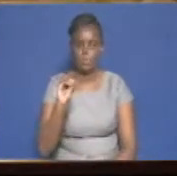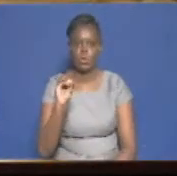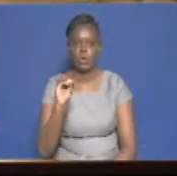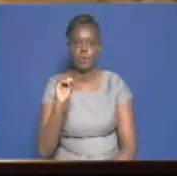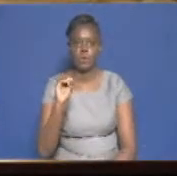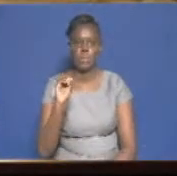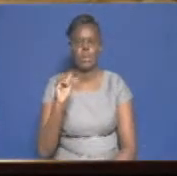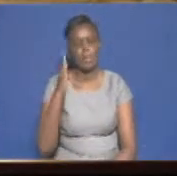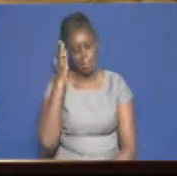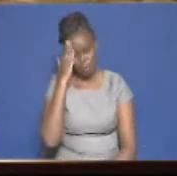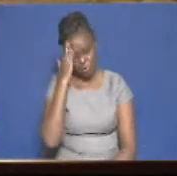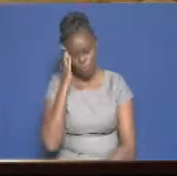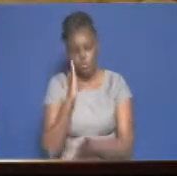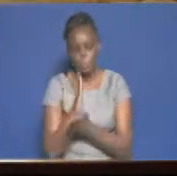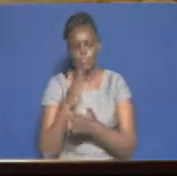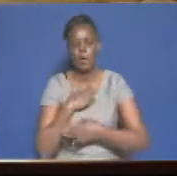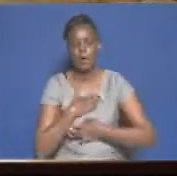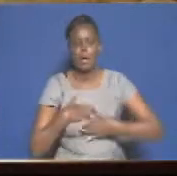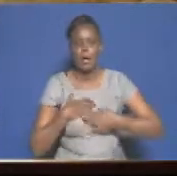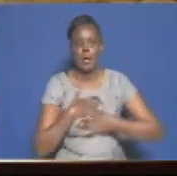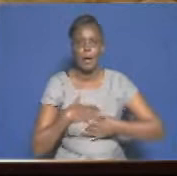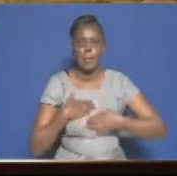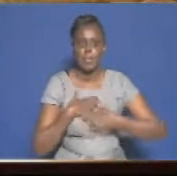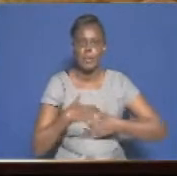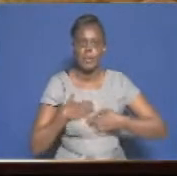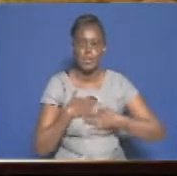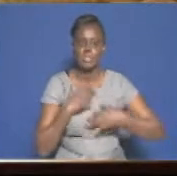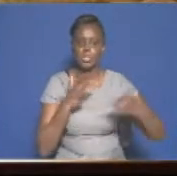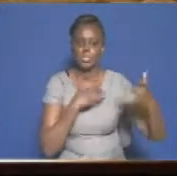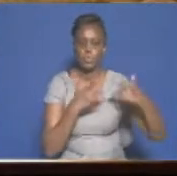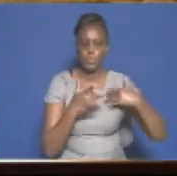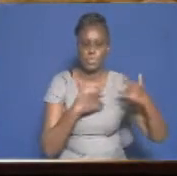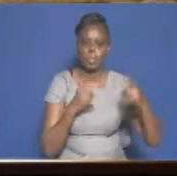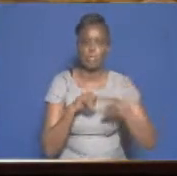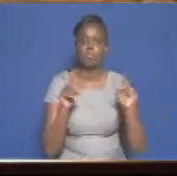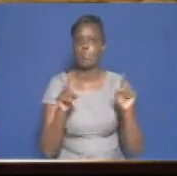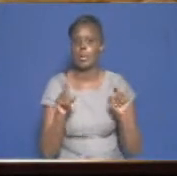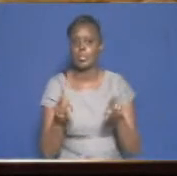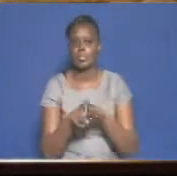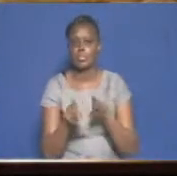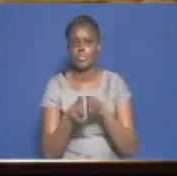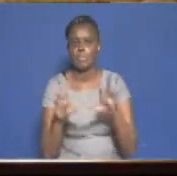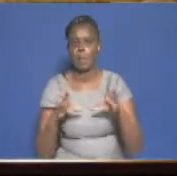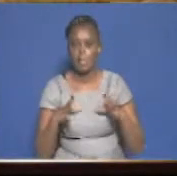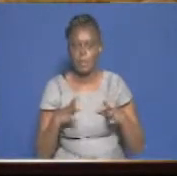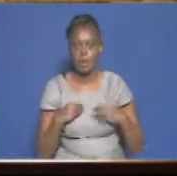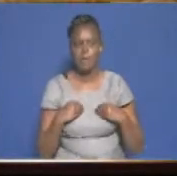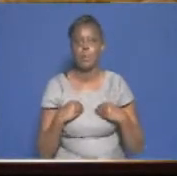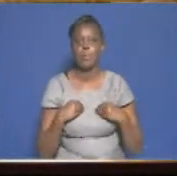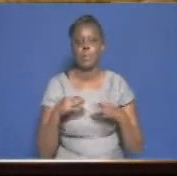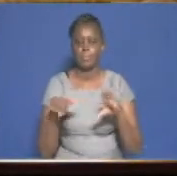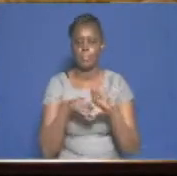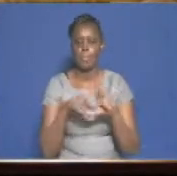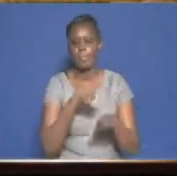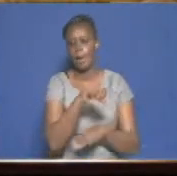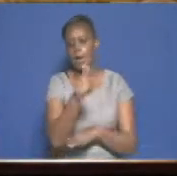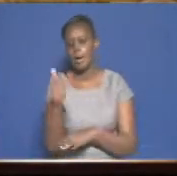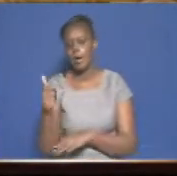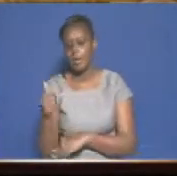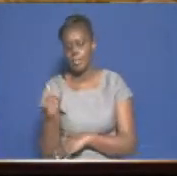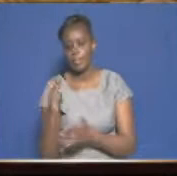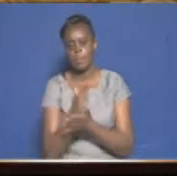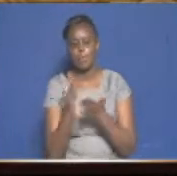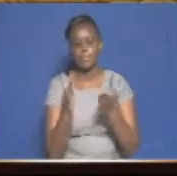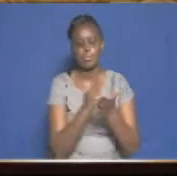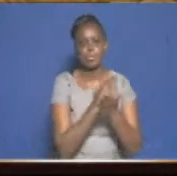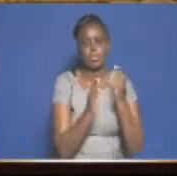I know, I, of course, I do appreciate those concerns, but let us also allow other members from other parts of the country